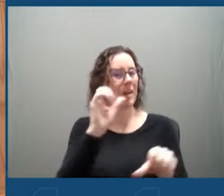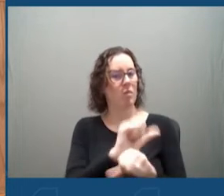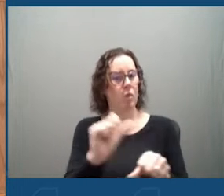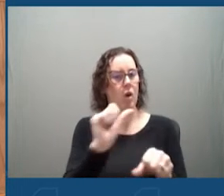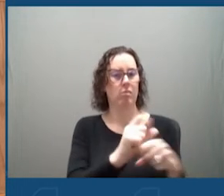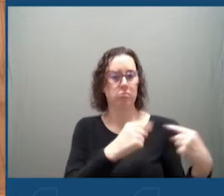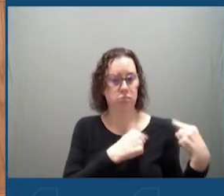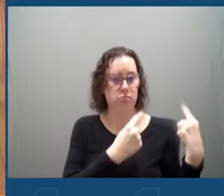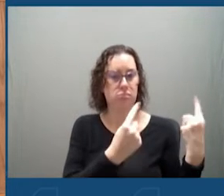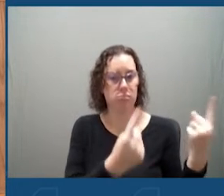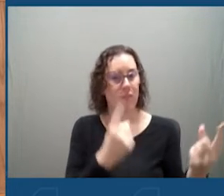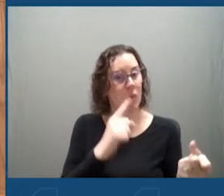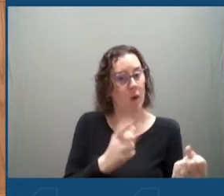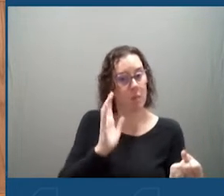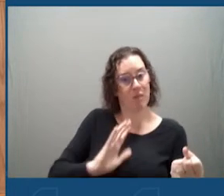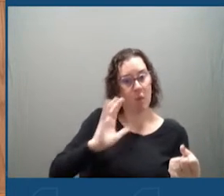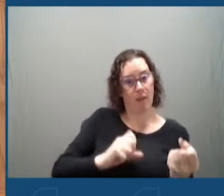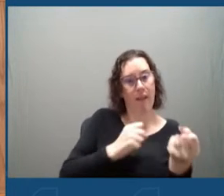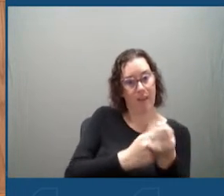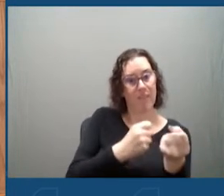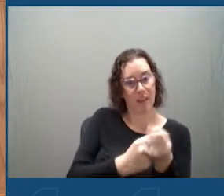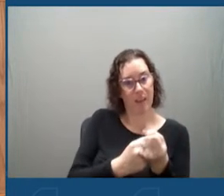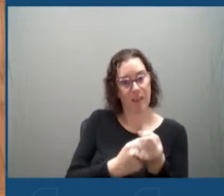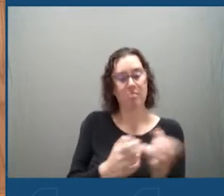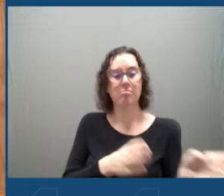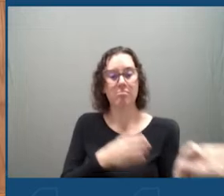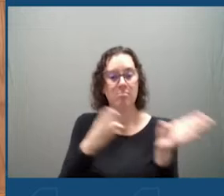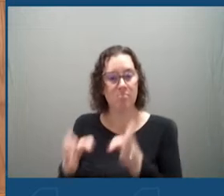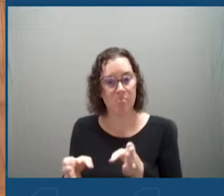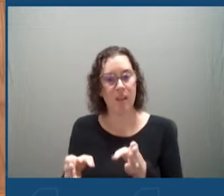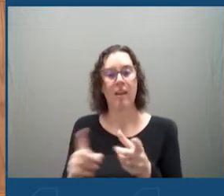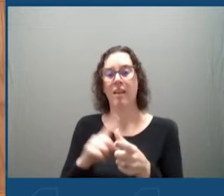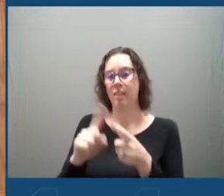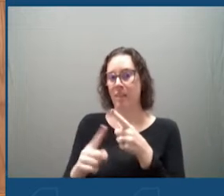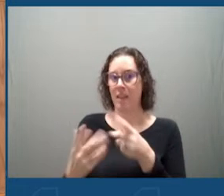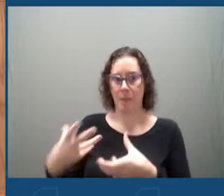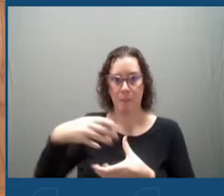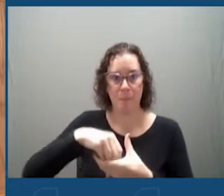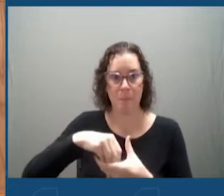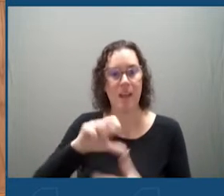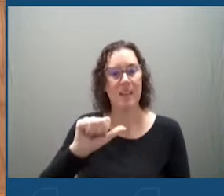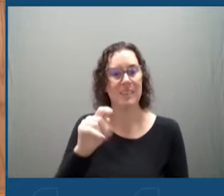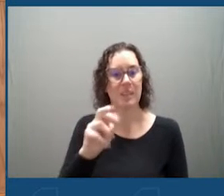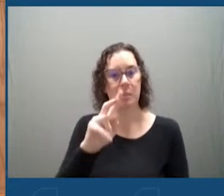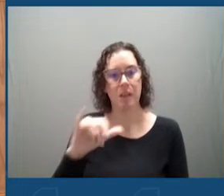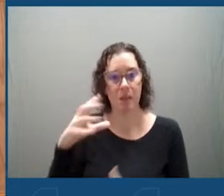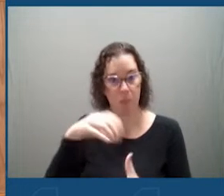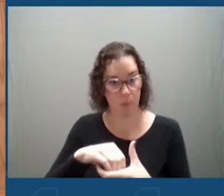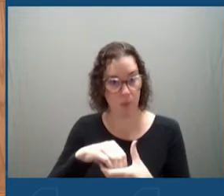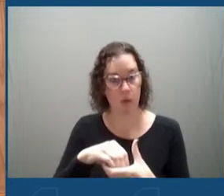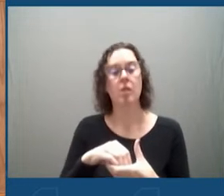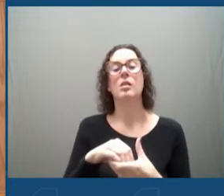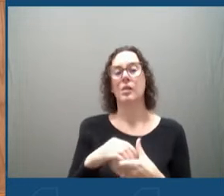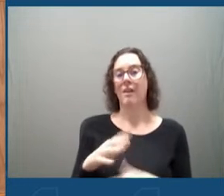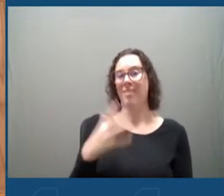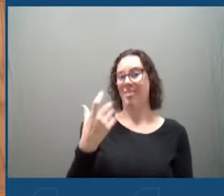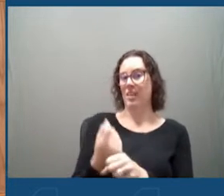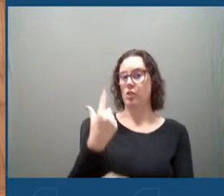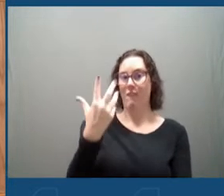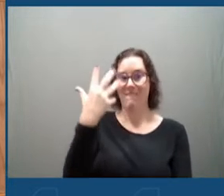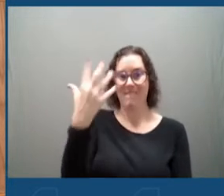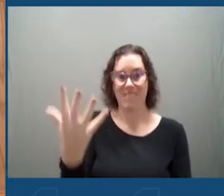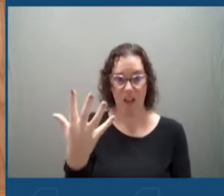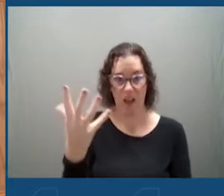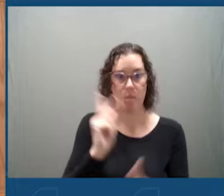as a city council member. And last year in my office, we indicted 5 individuals who engaged in deed theft and stole homes from